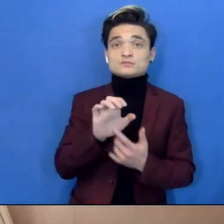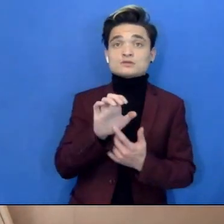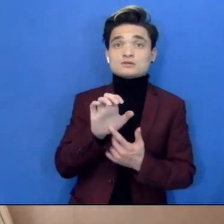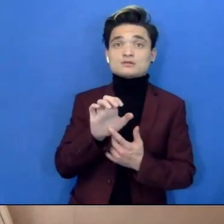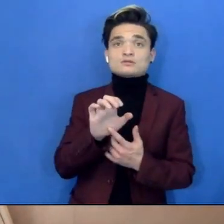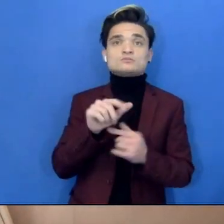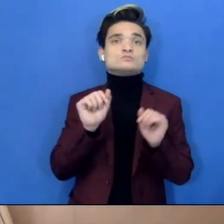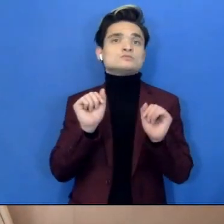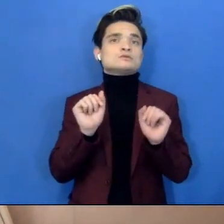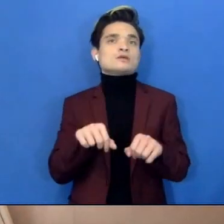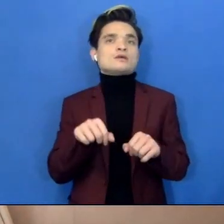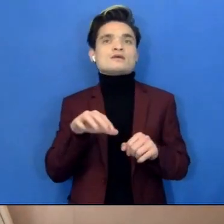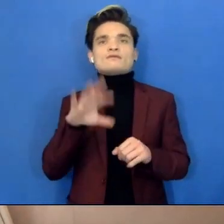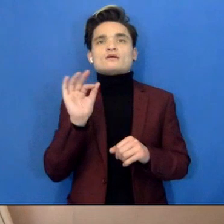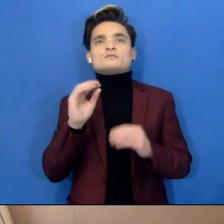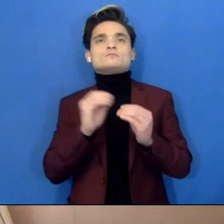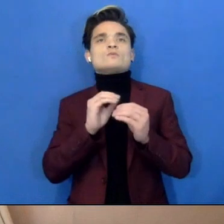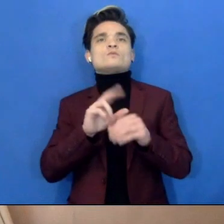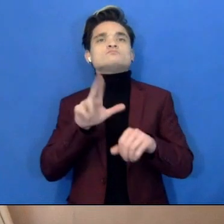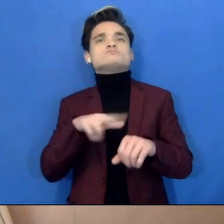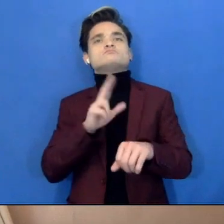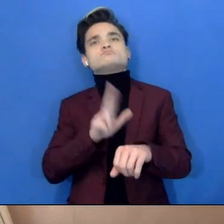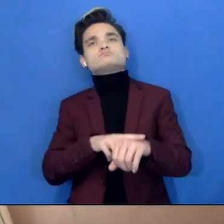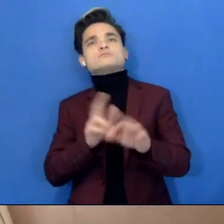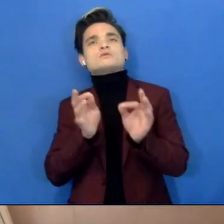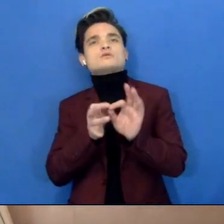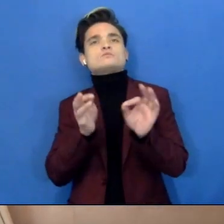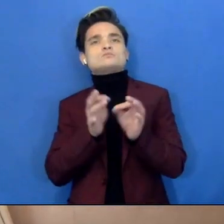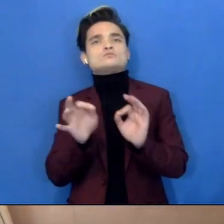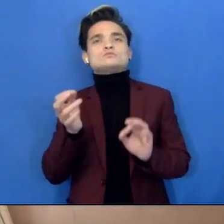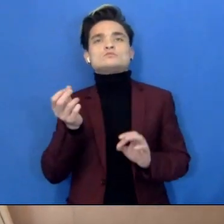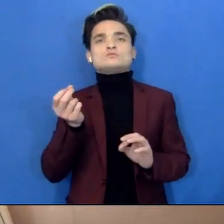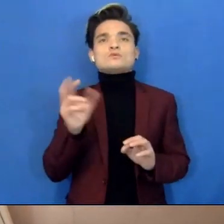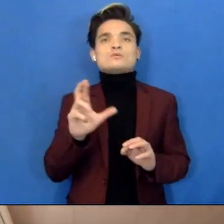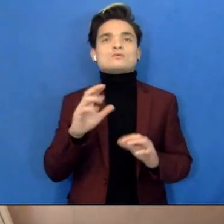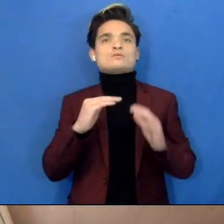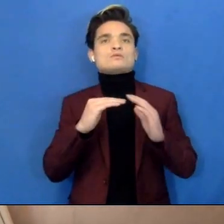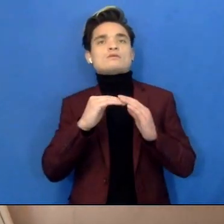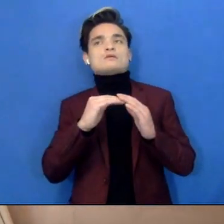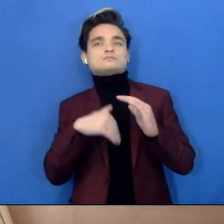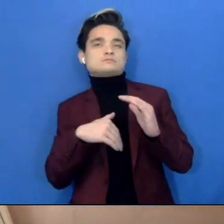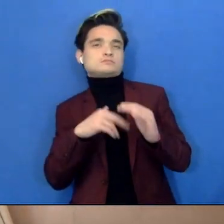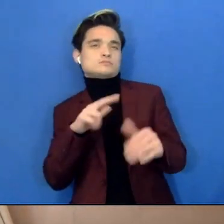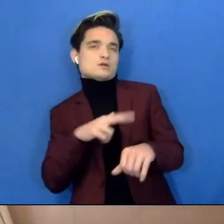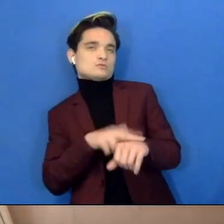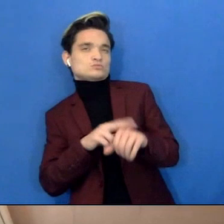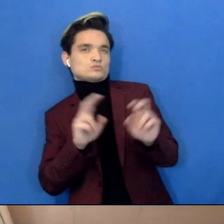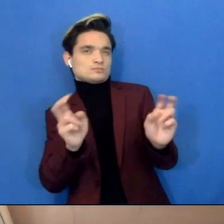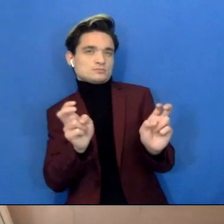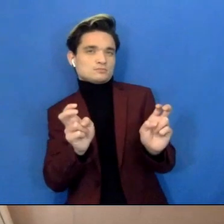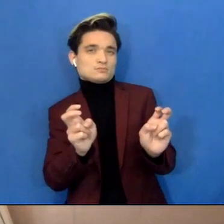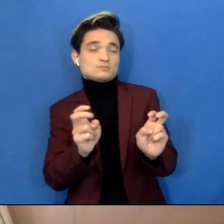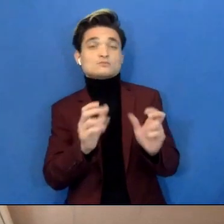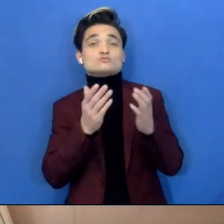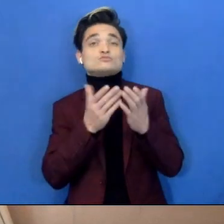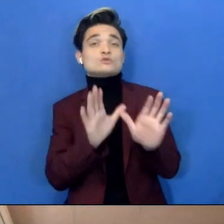less naturalistic style of language use. And still overall, you tend to have much more information density than in natural